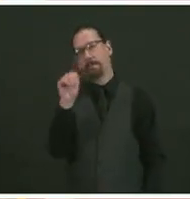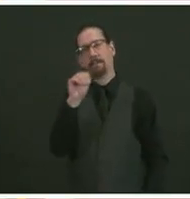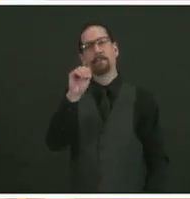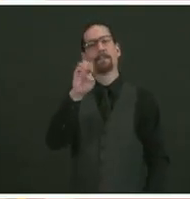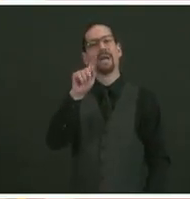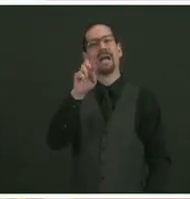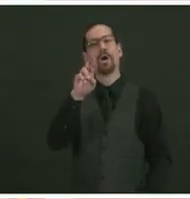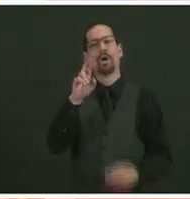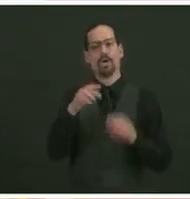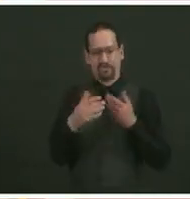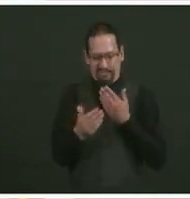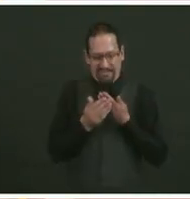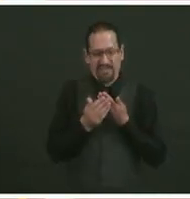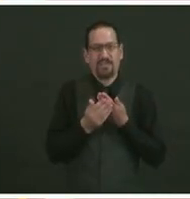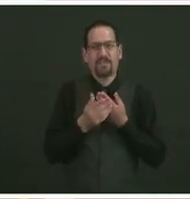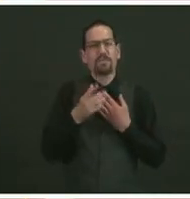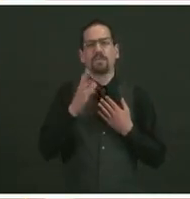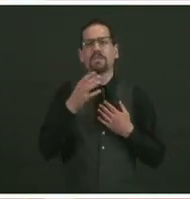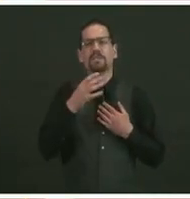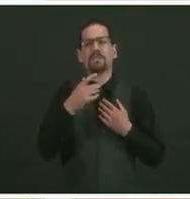you're 2 meters out. So